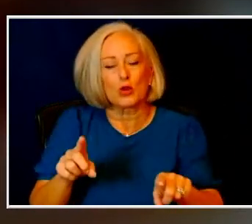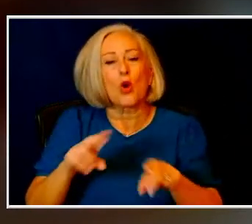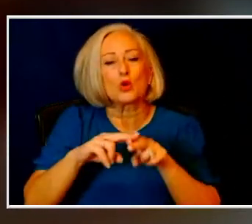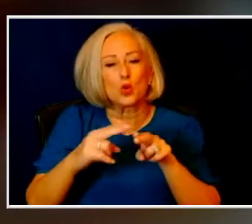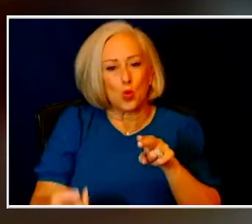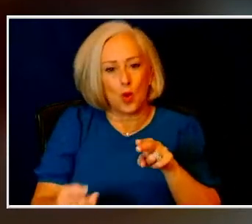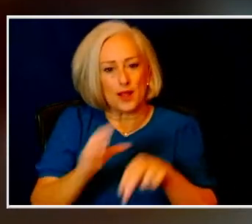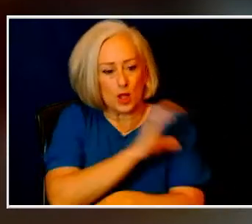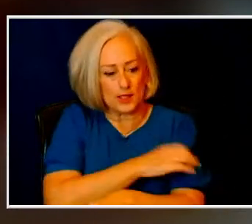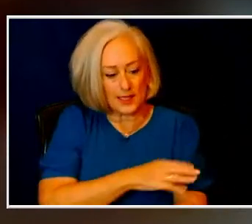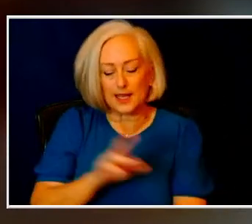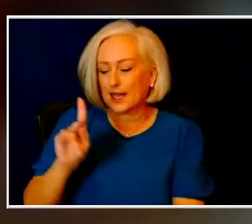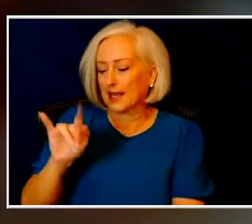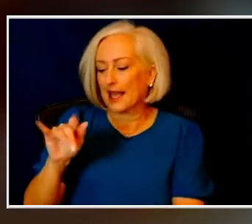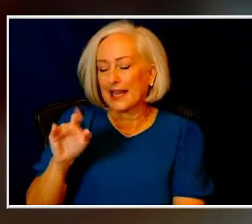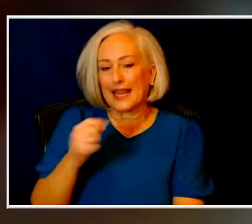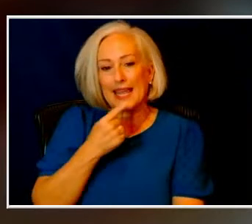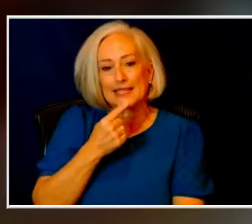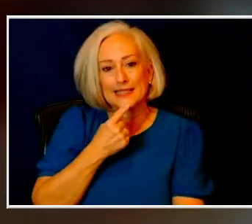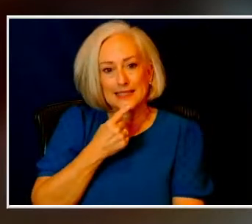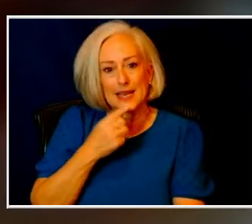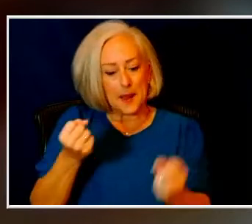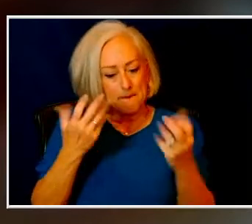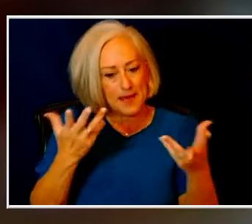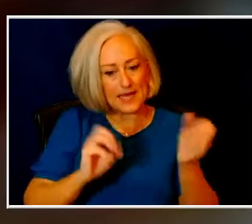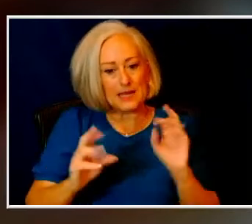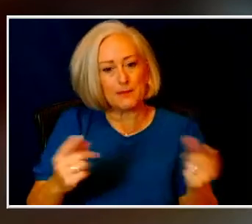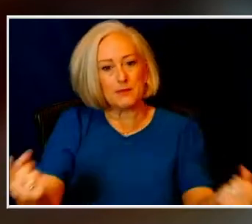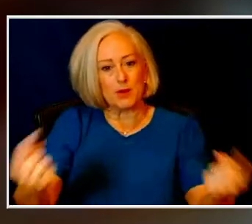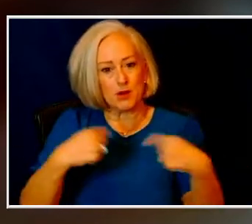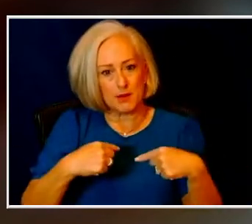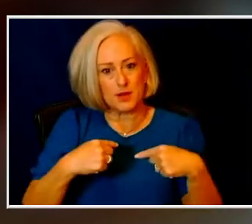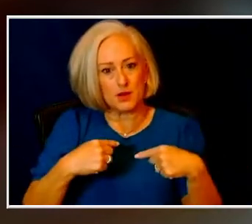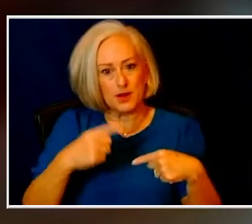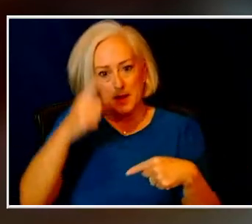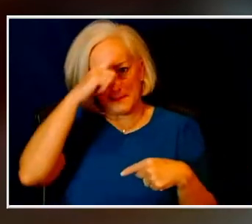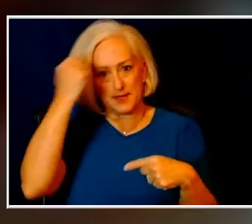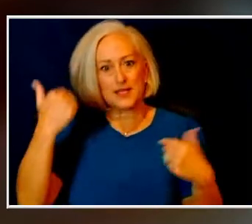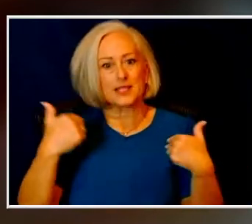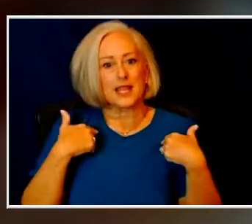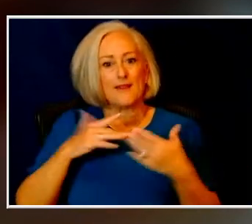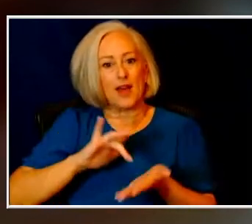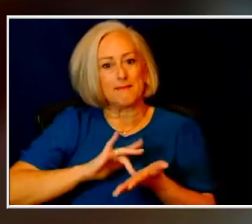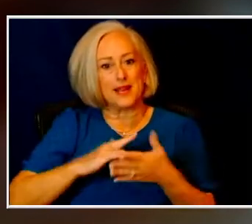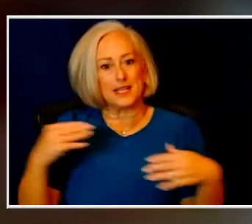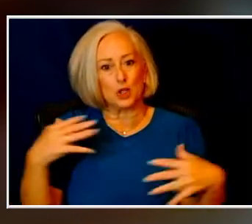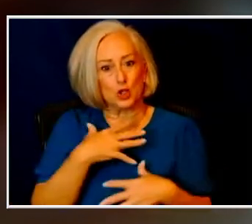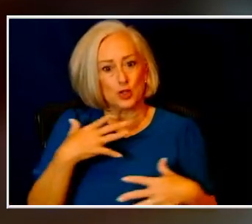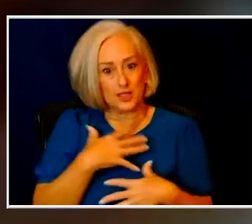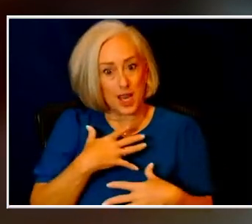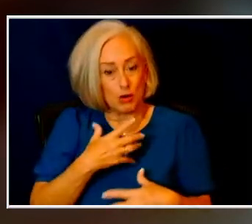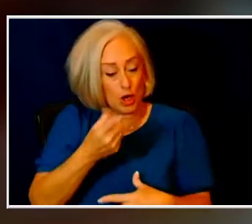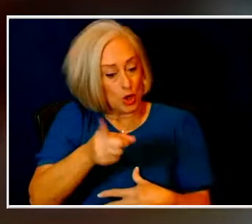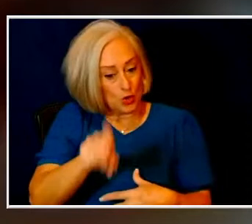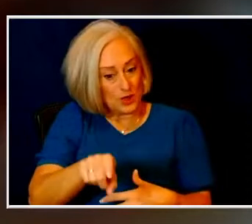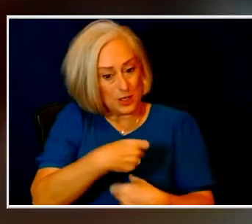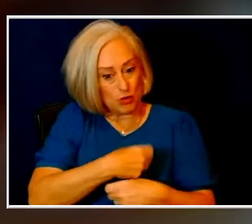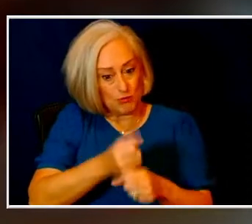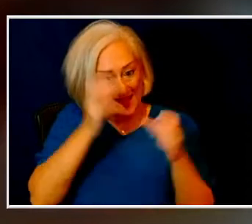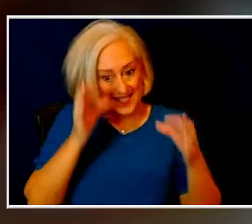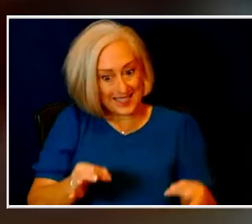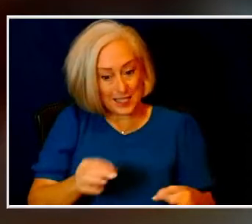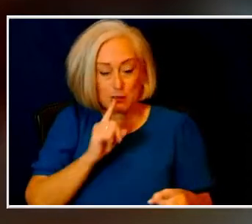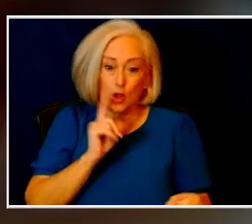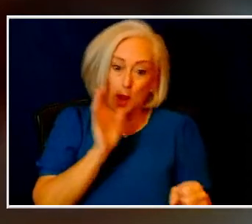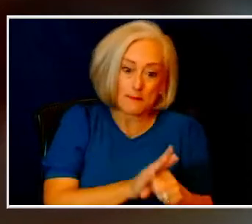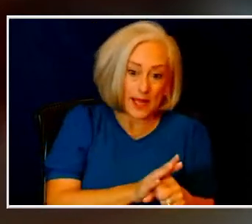said was, "A lot of people are here because they've had a medical scare. And you've got to make a decision on how committed you are to